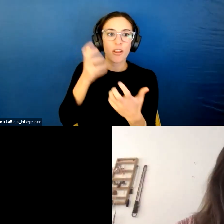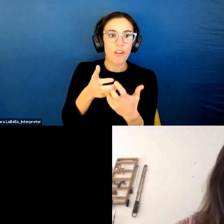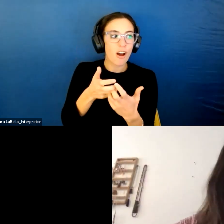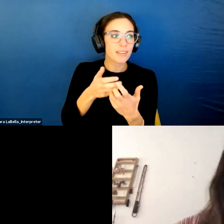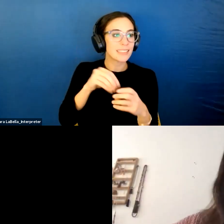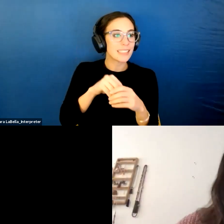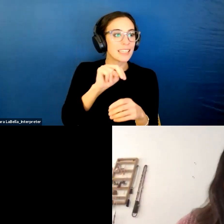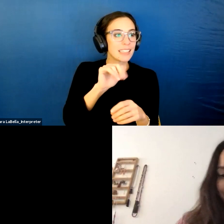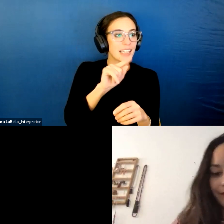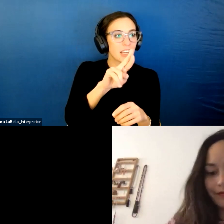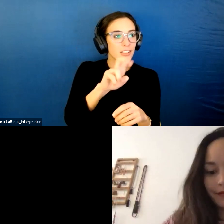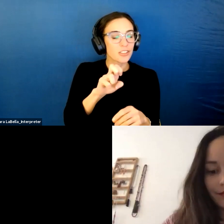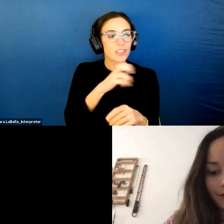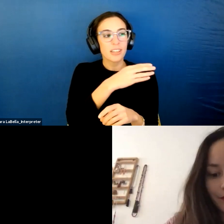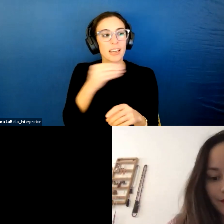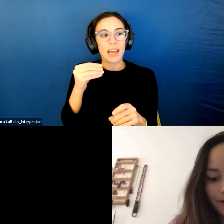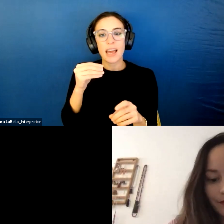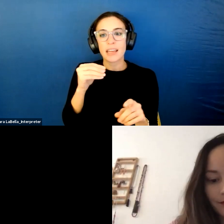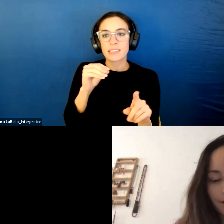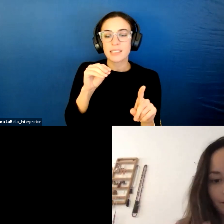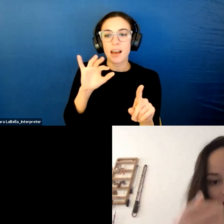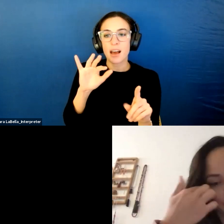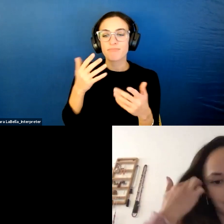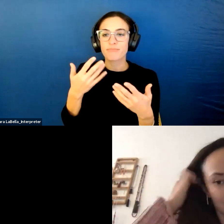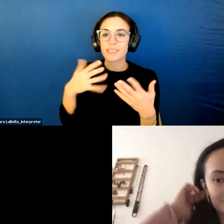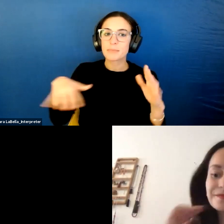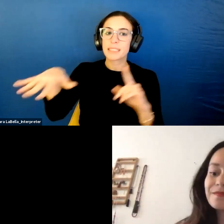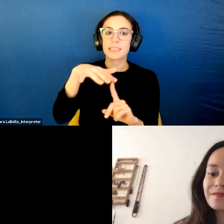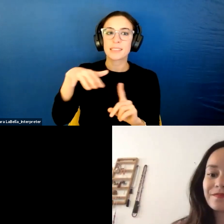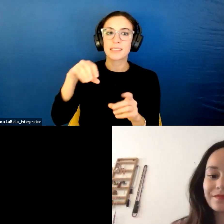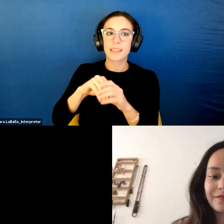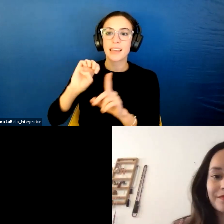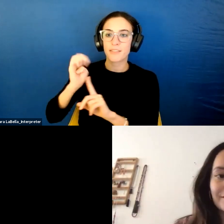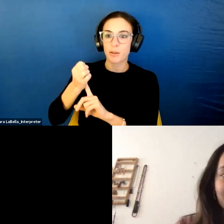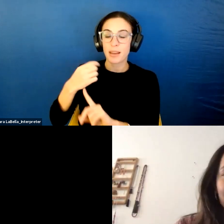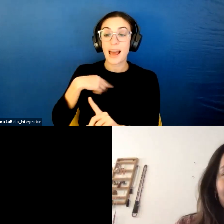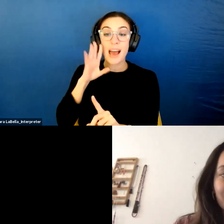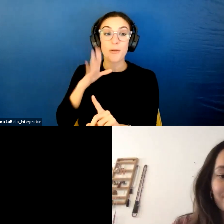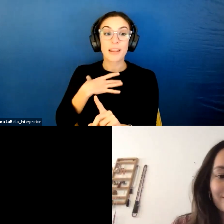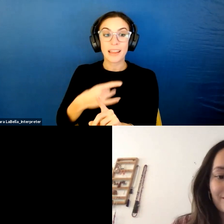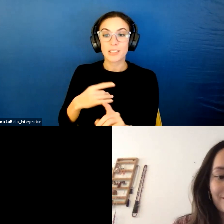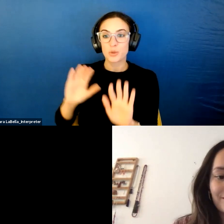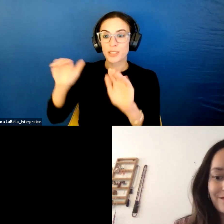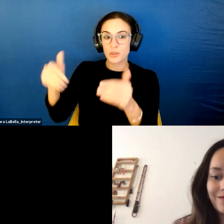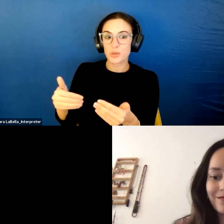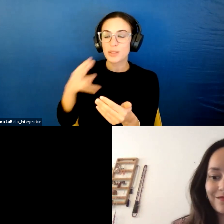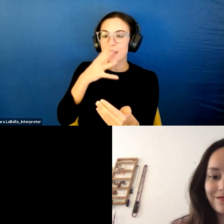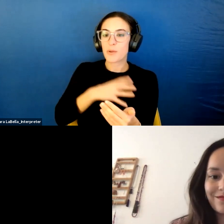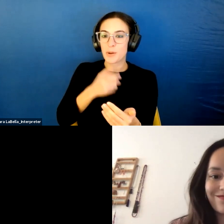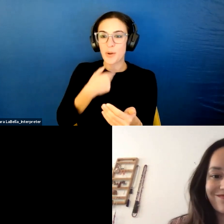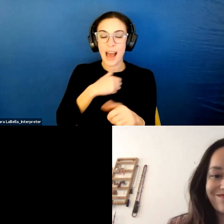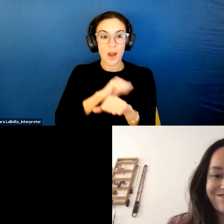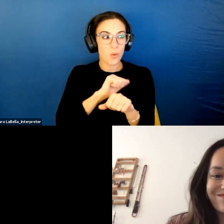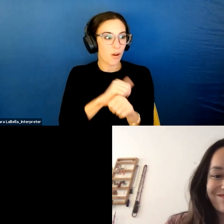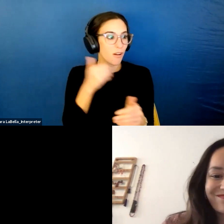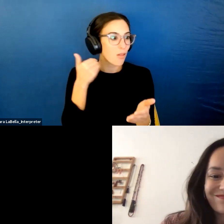nature and in spaces of decision-making around the environment. I'd like to introduce a woman who I work really closely